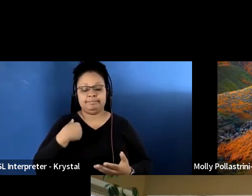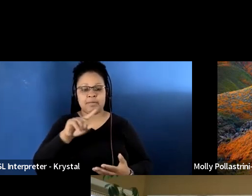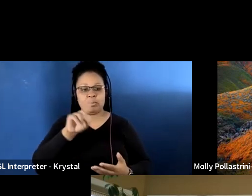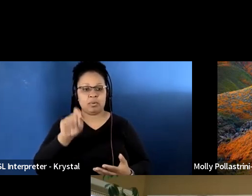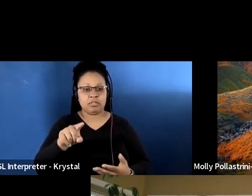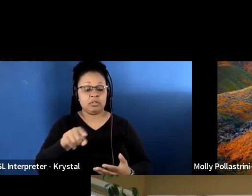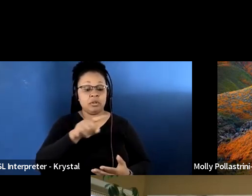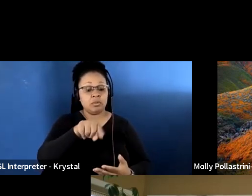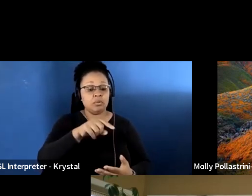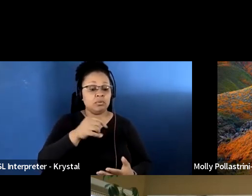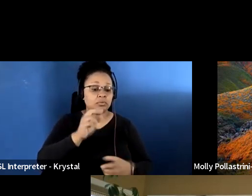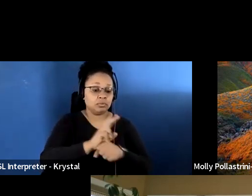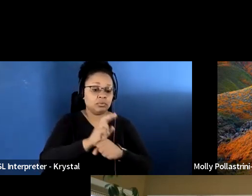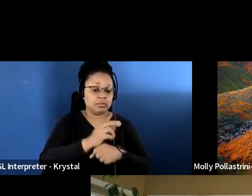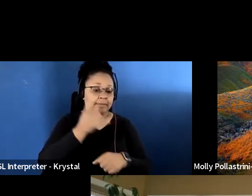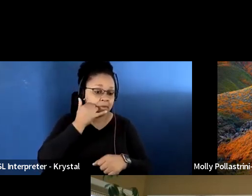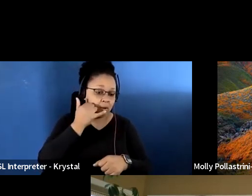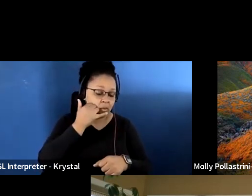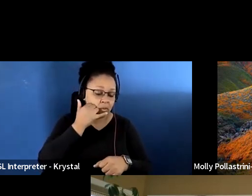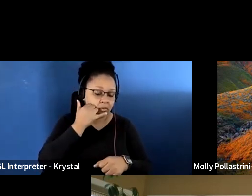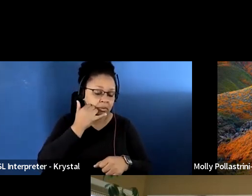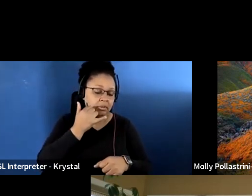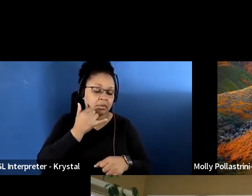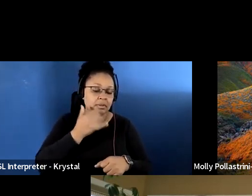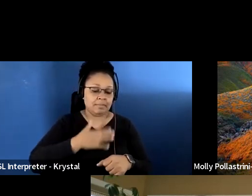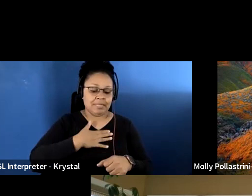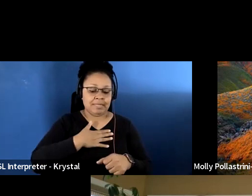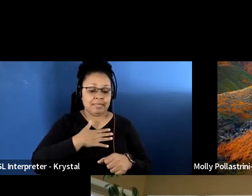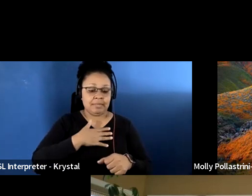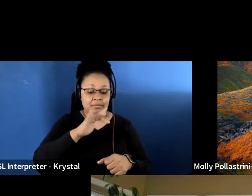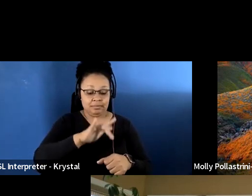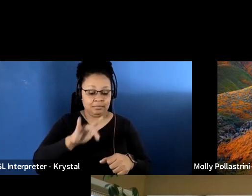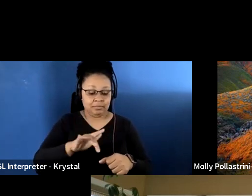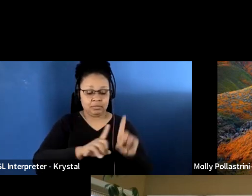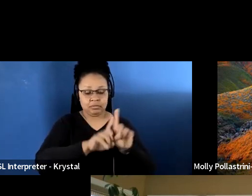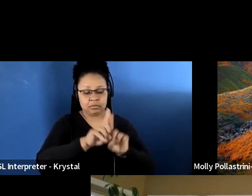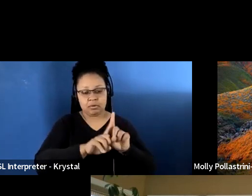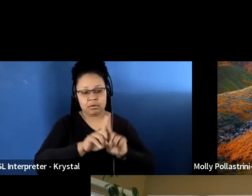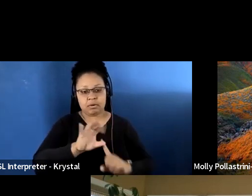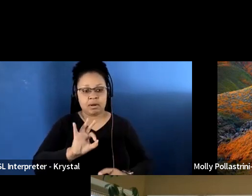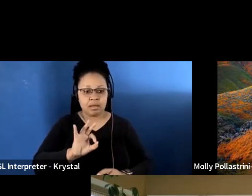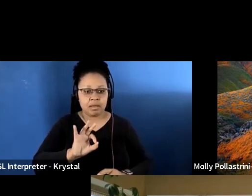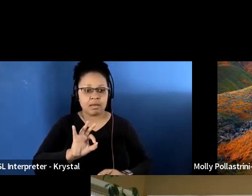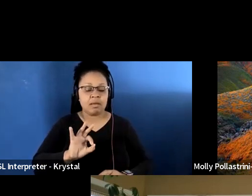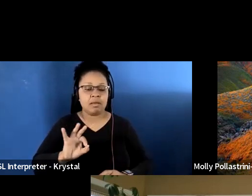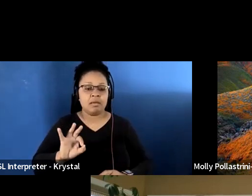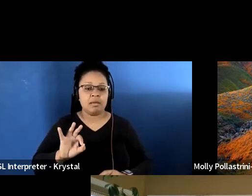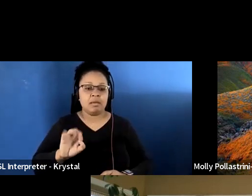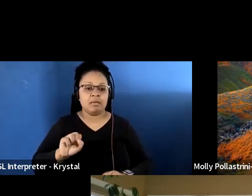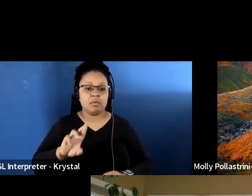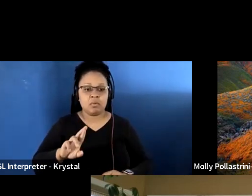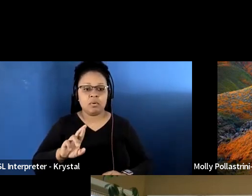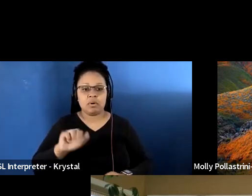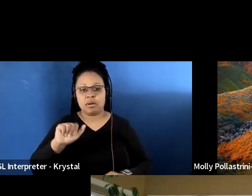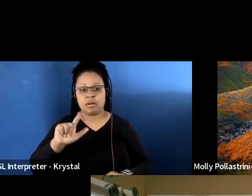or using a keystroke, we ask that you press *9 or Alt